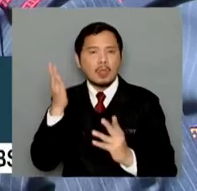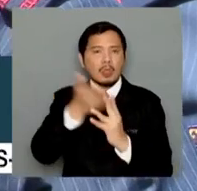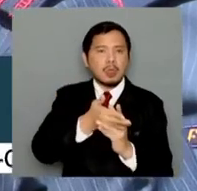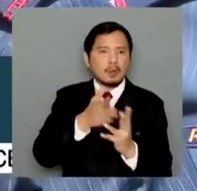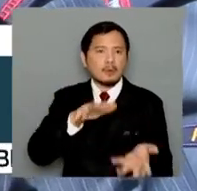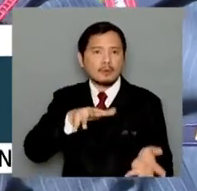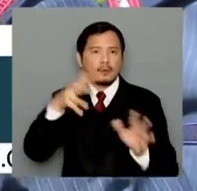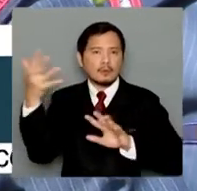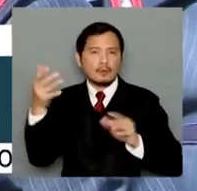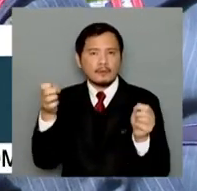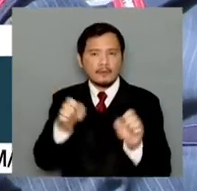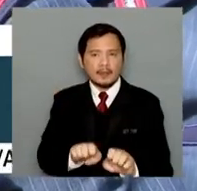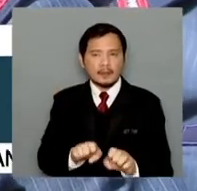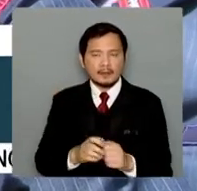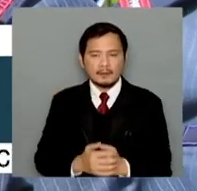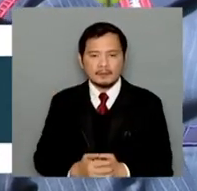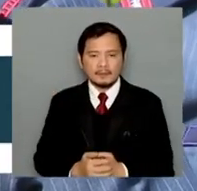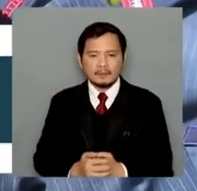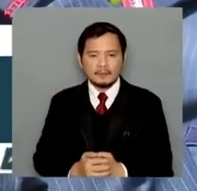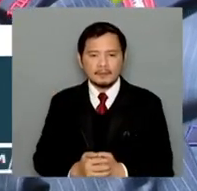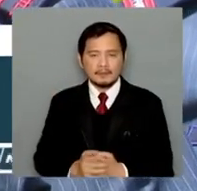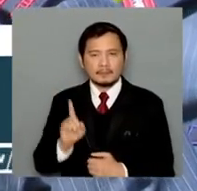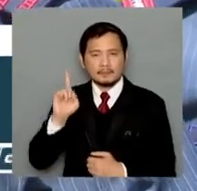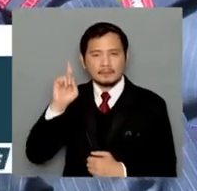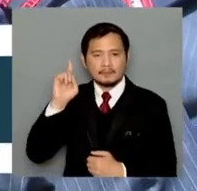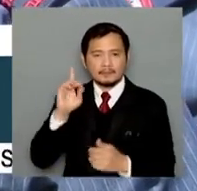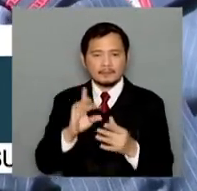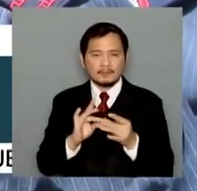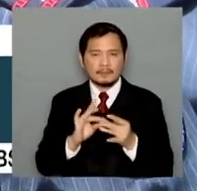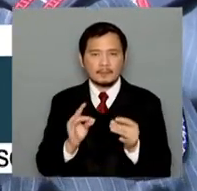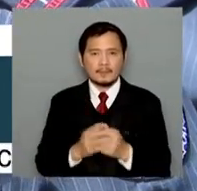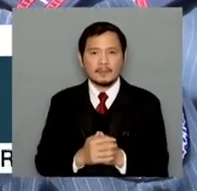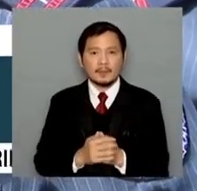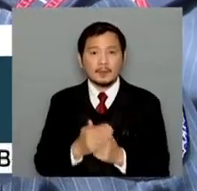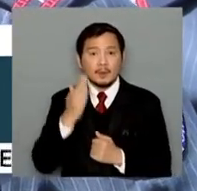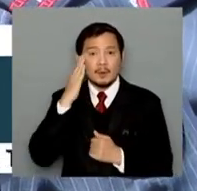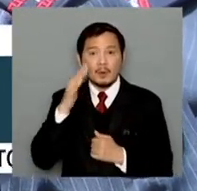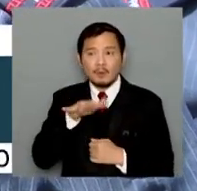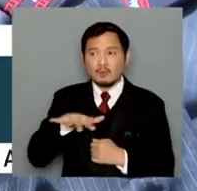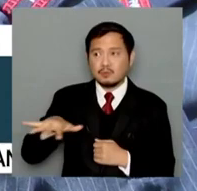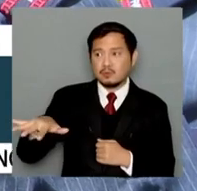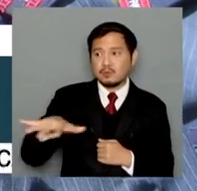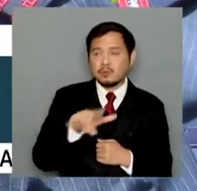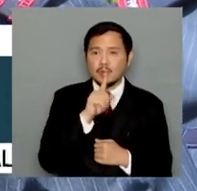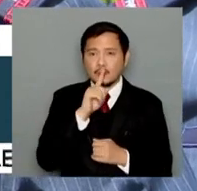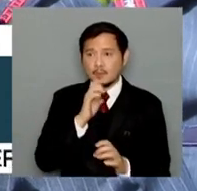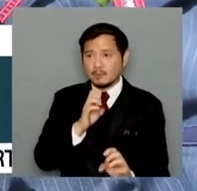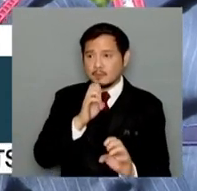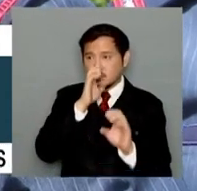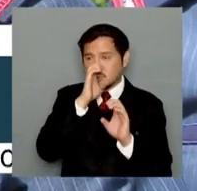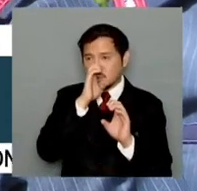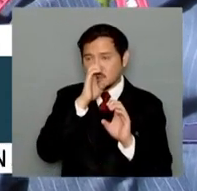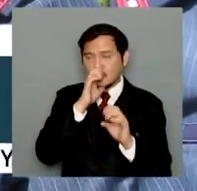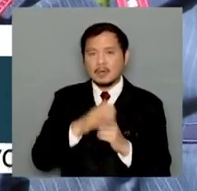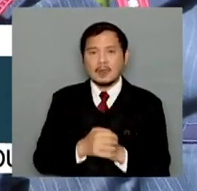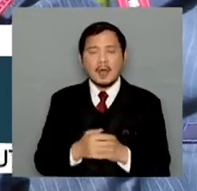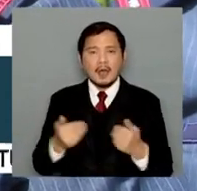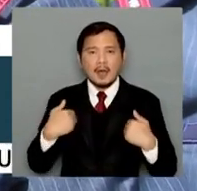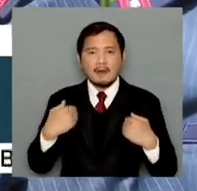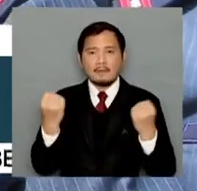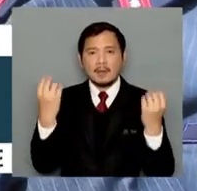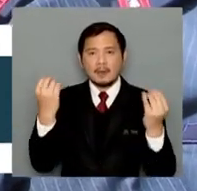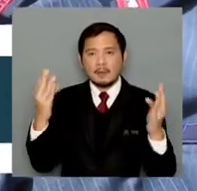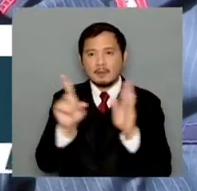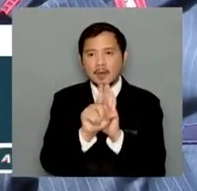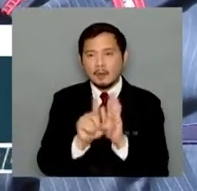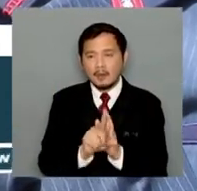The implementation, lalong-lalo na po yung pagpunta rito sa area, will be very, very strict. Ano, pinagbabawal po natin yung